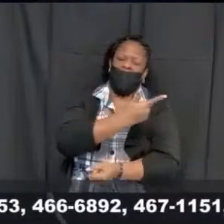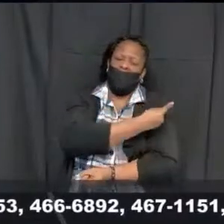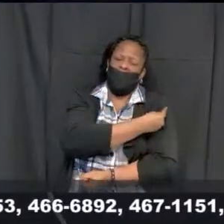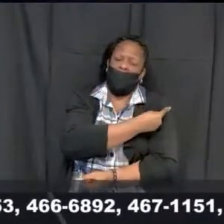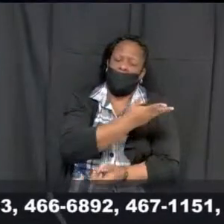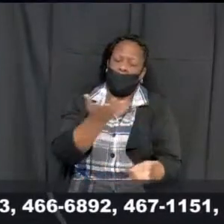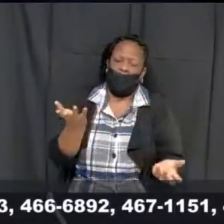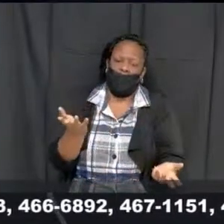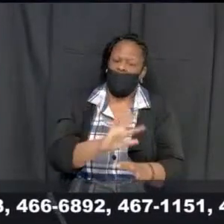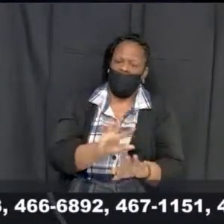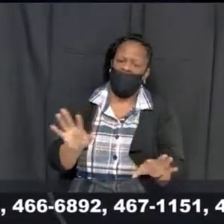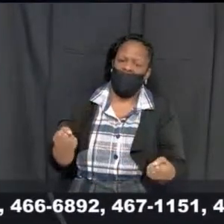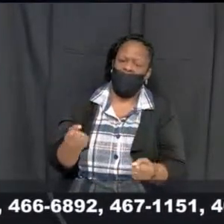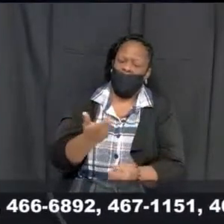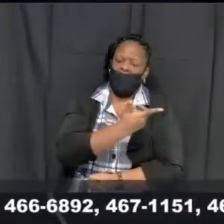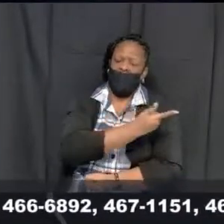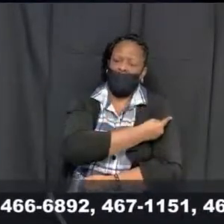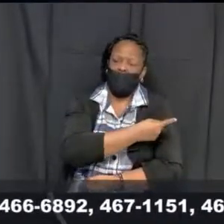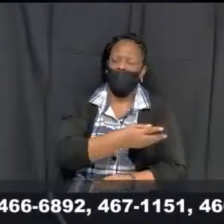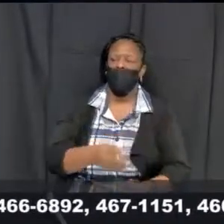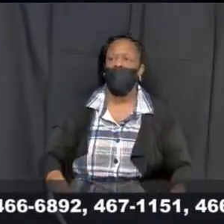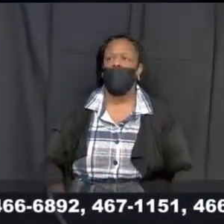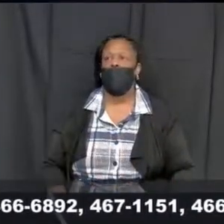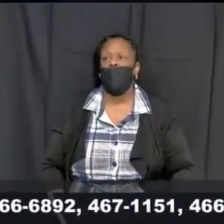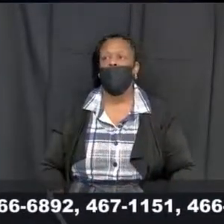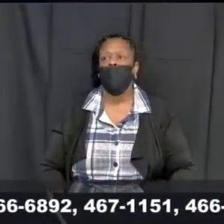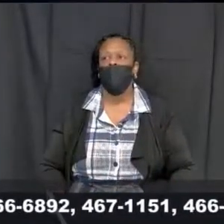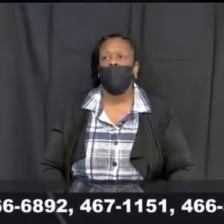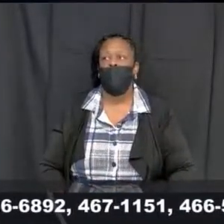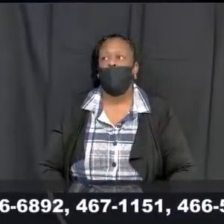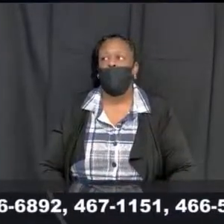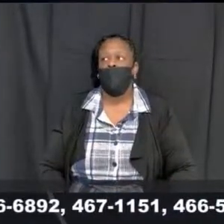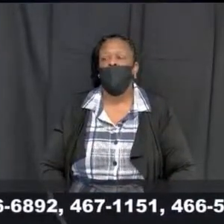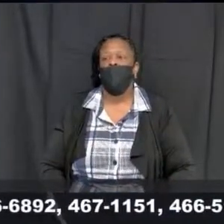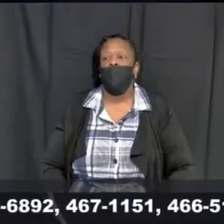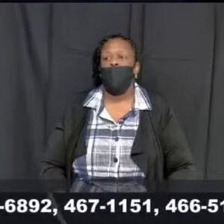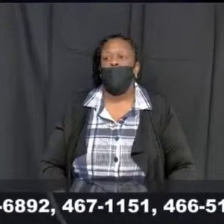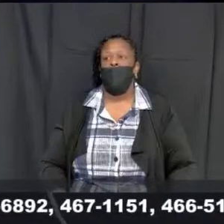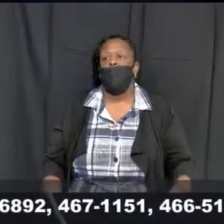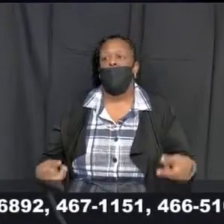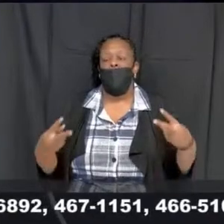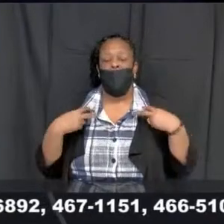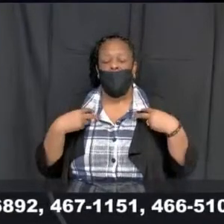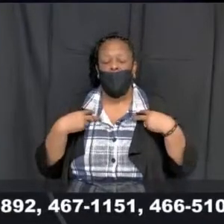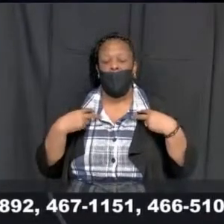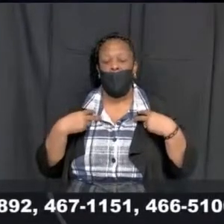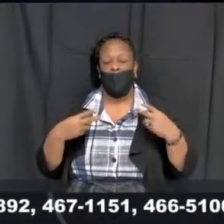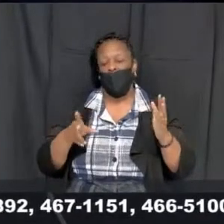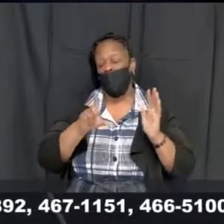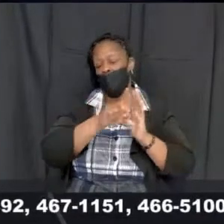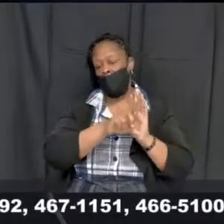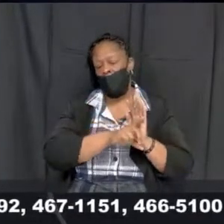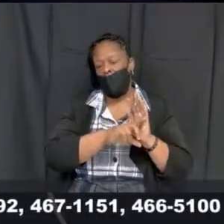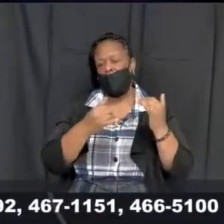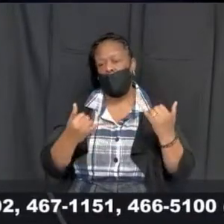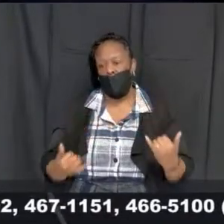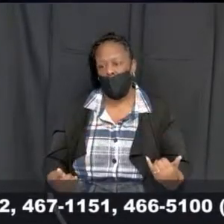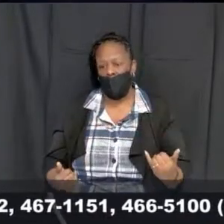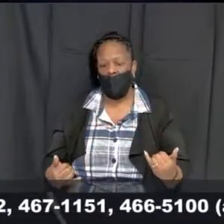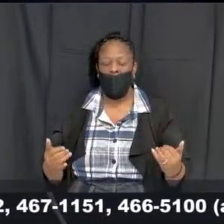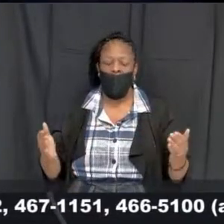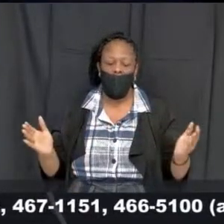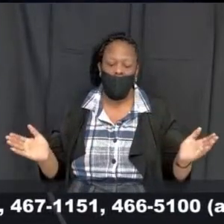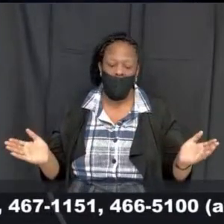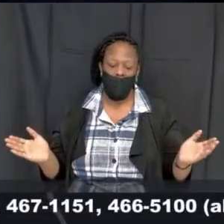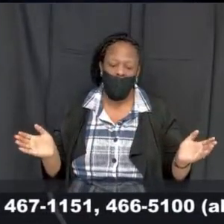linkages. We have the COVID-19 Prevention and Control Act, or the bill, and that is basically being used for,